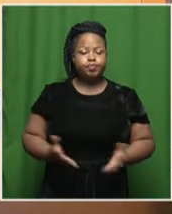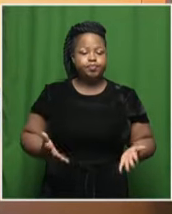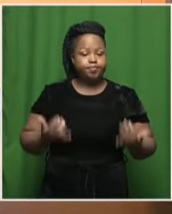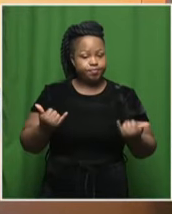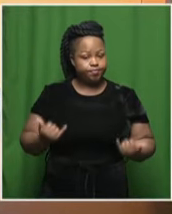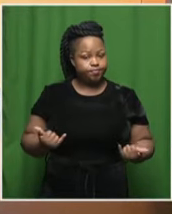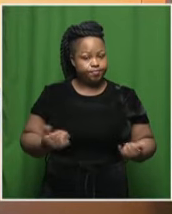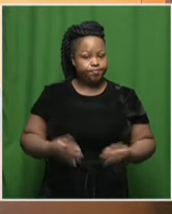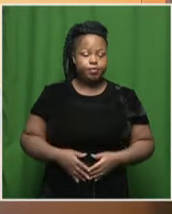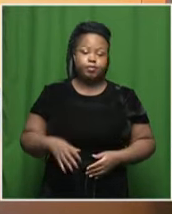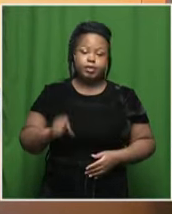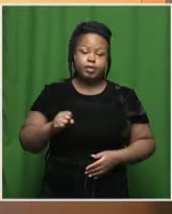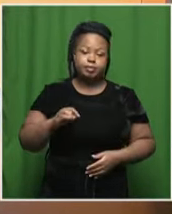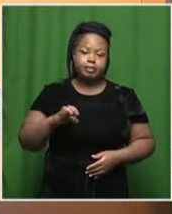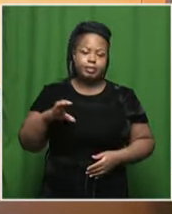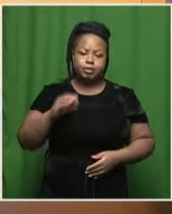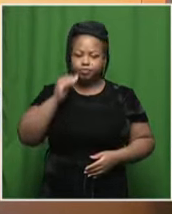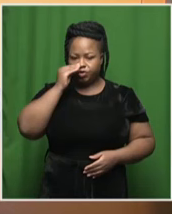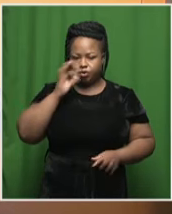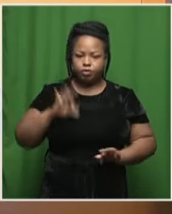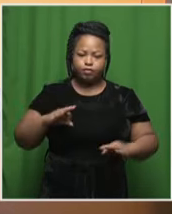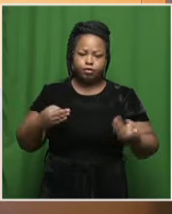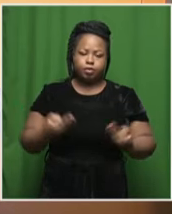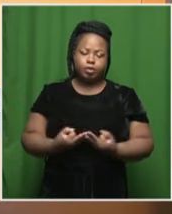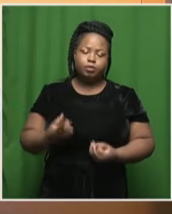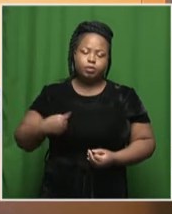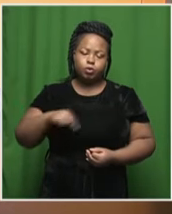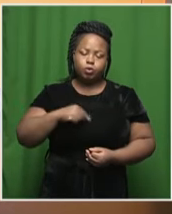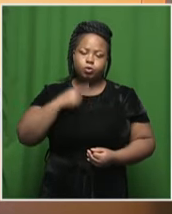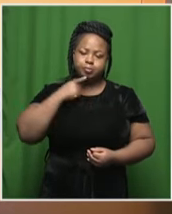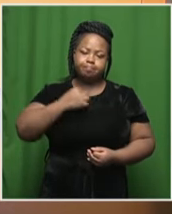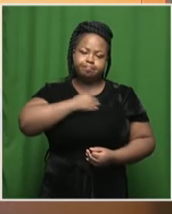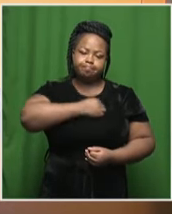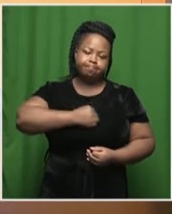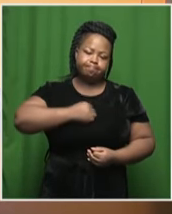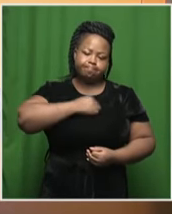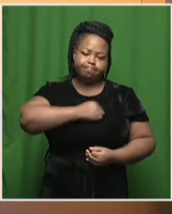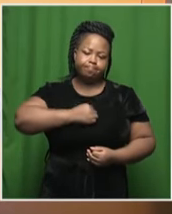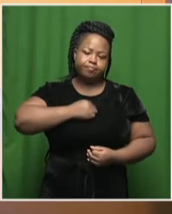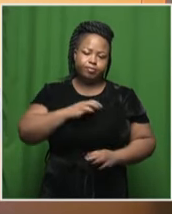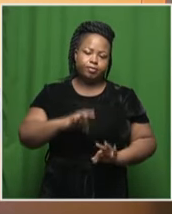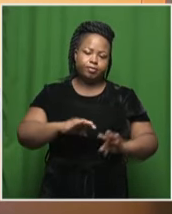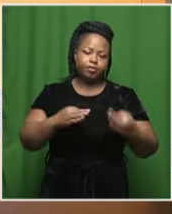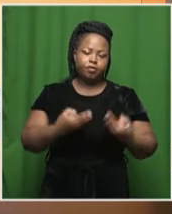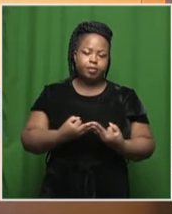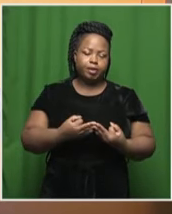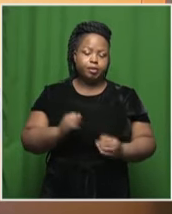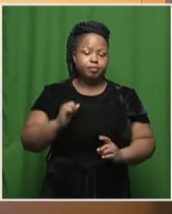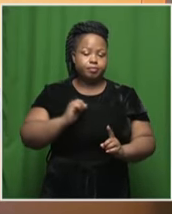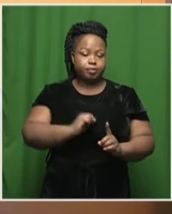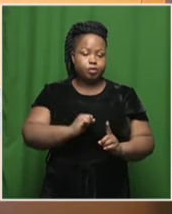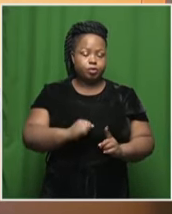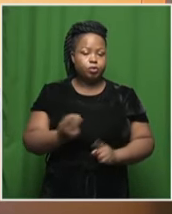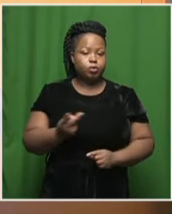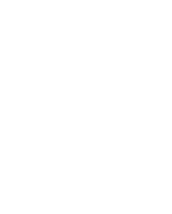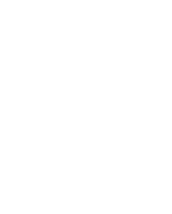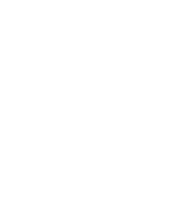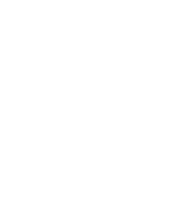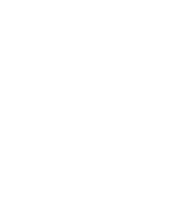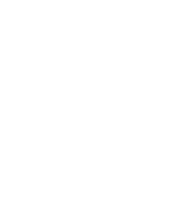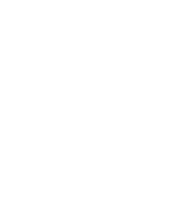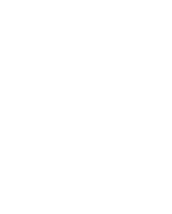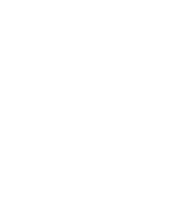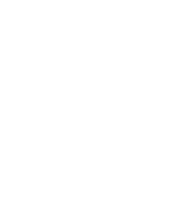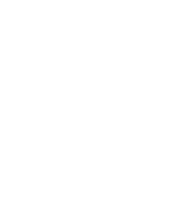And of course, from the SABC News family, we also send our condolences to the Fleurs family as well as friends.